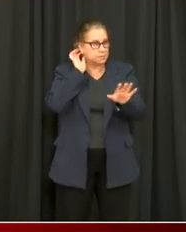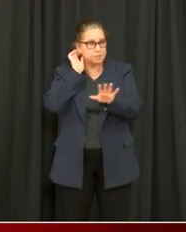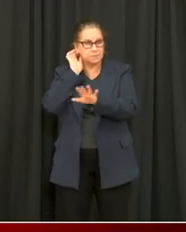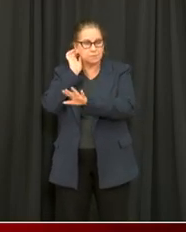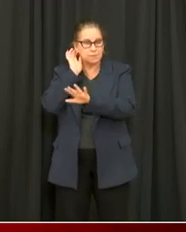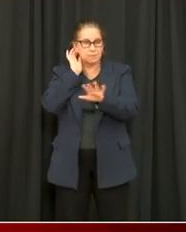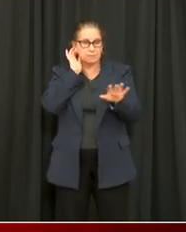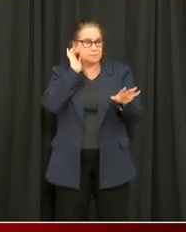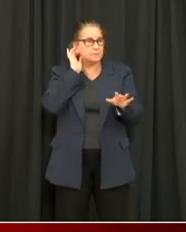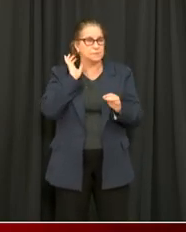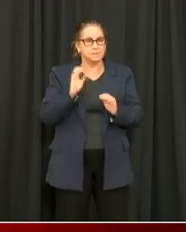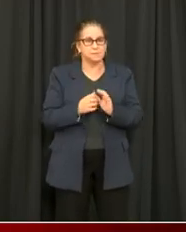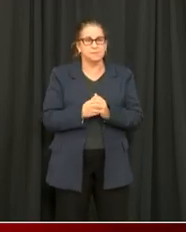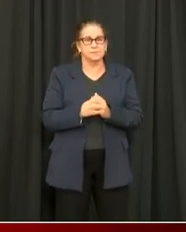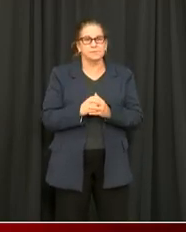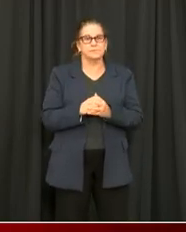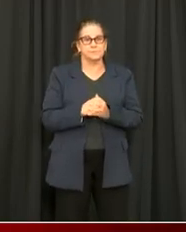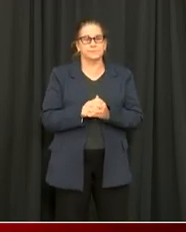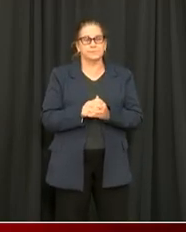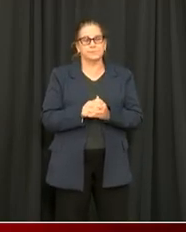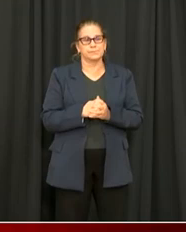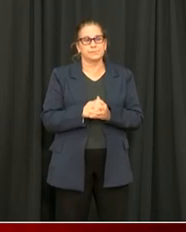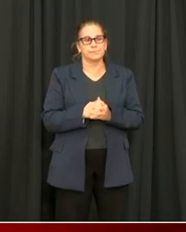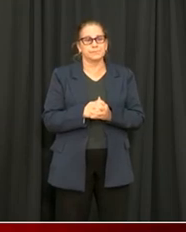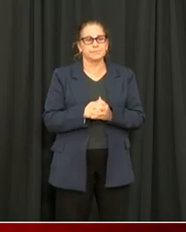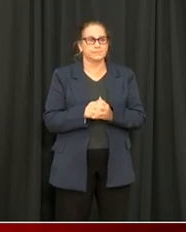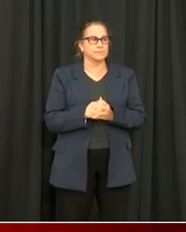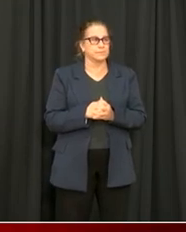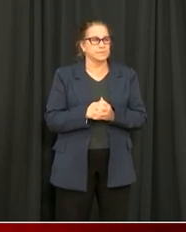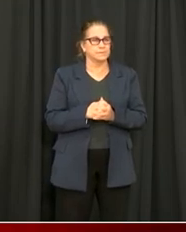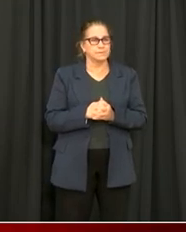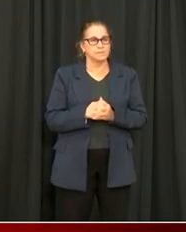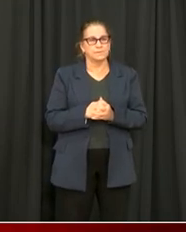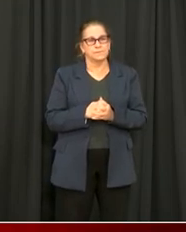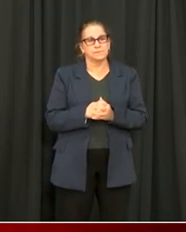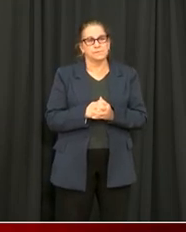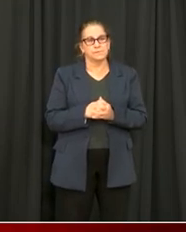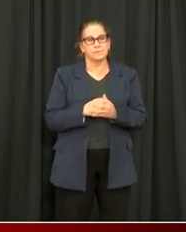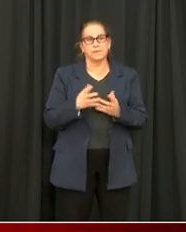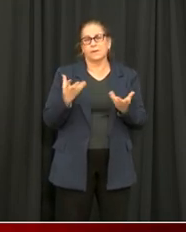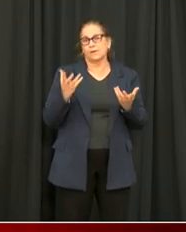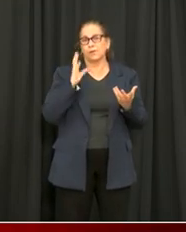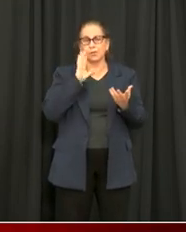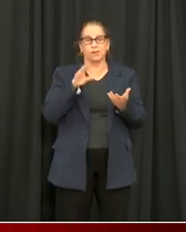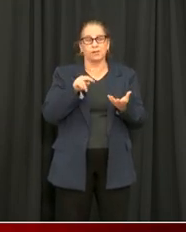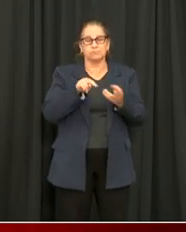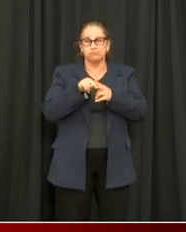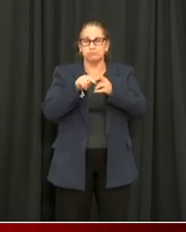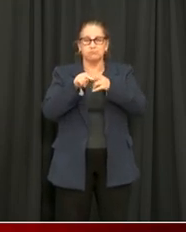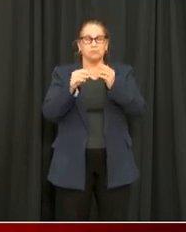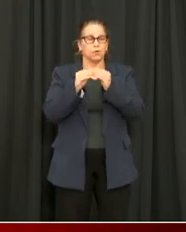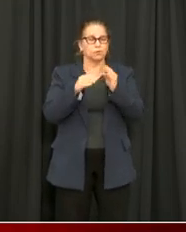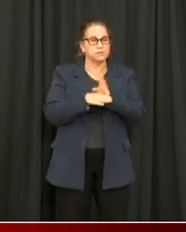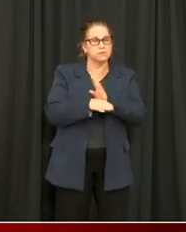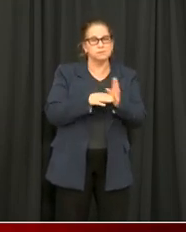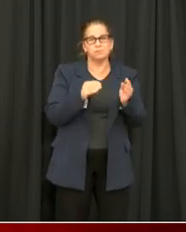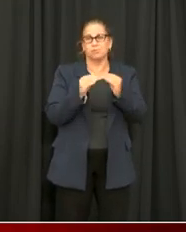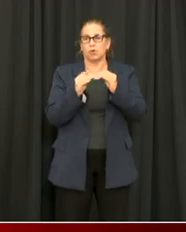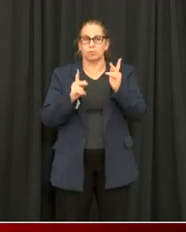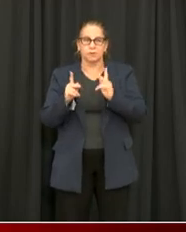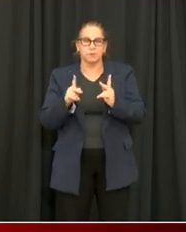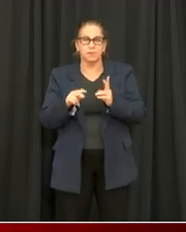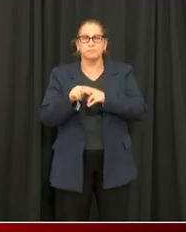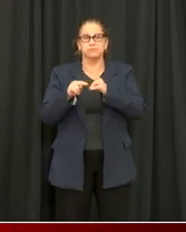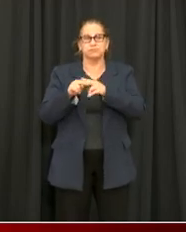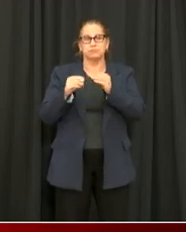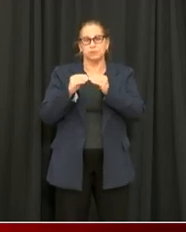point where the convention center can have more business, more non-local business, keep in mind